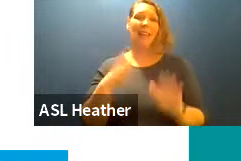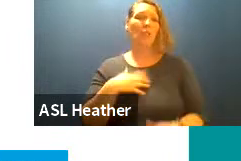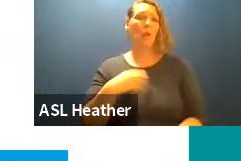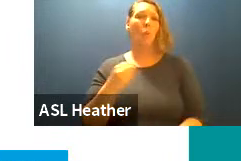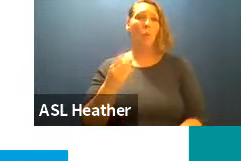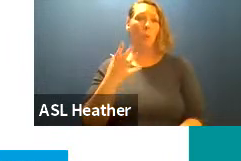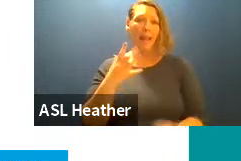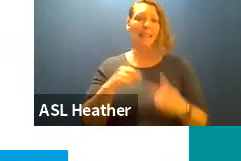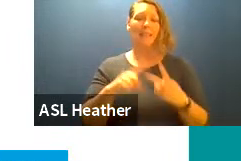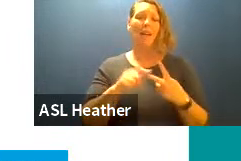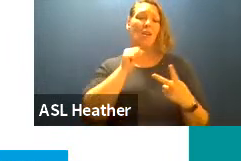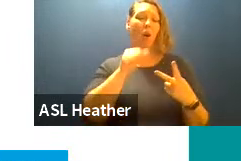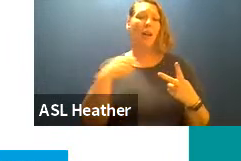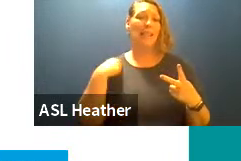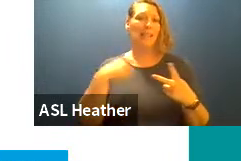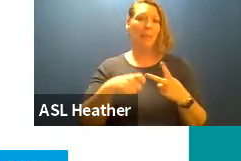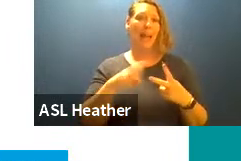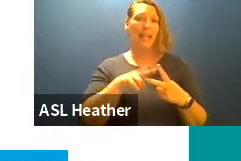and non-Hispanic.